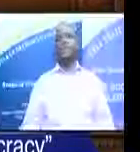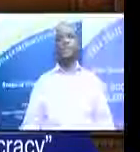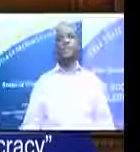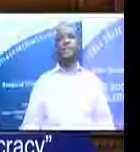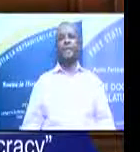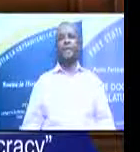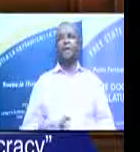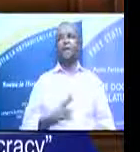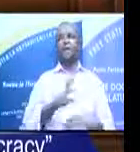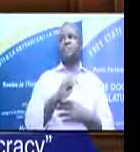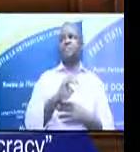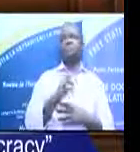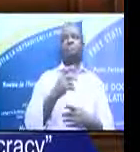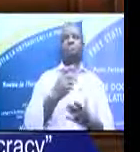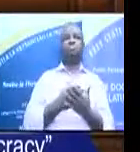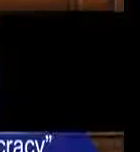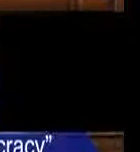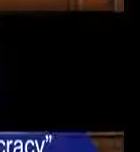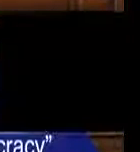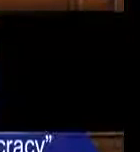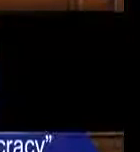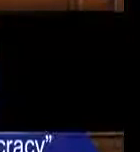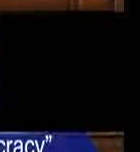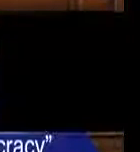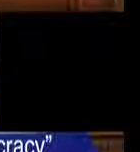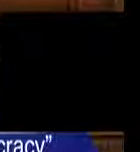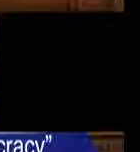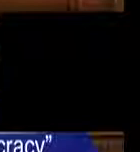Honorable MEC may now reply.